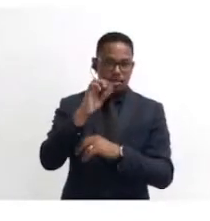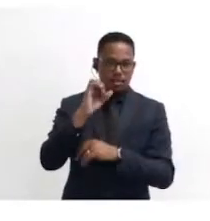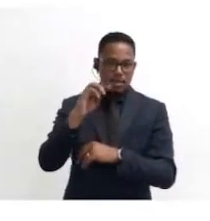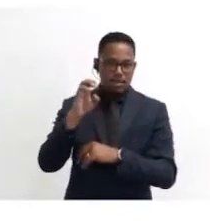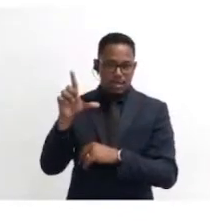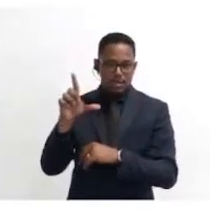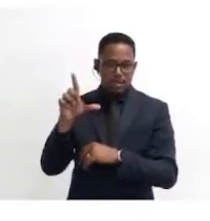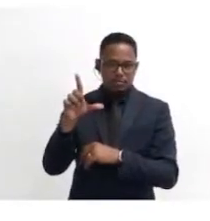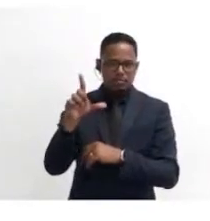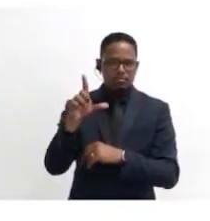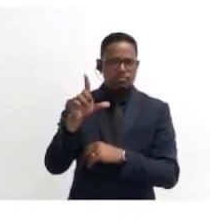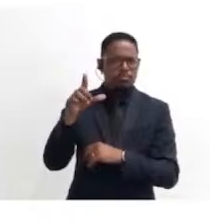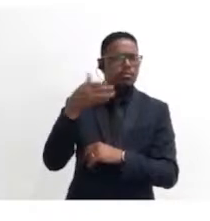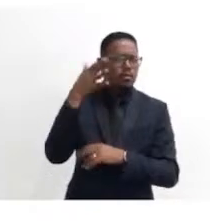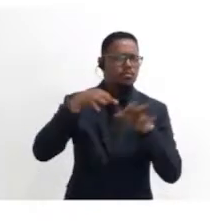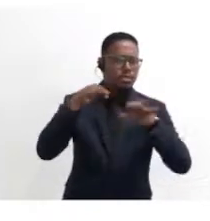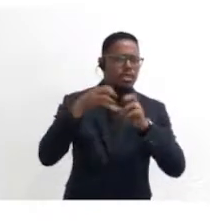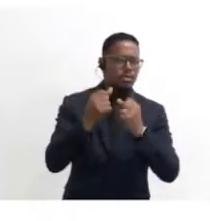a number of times.